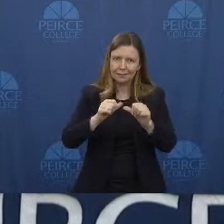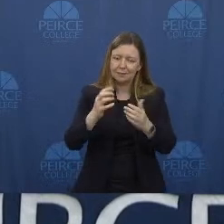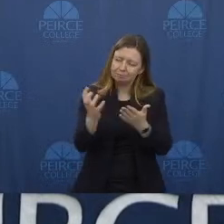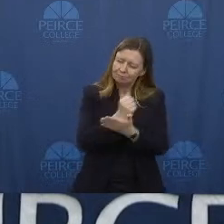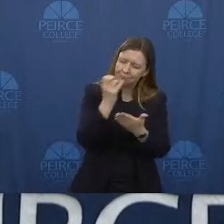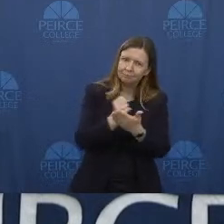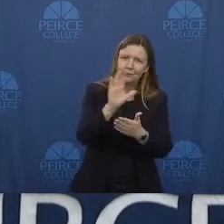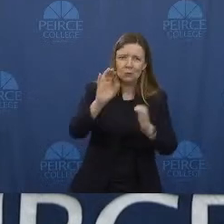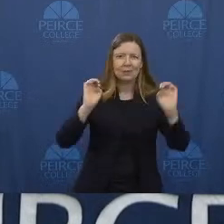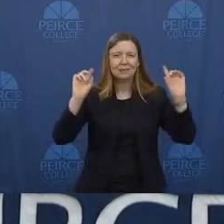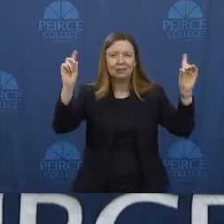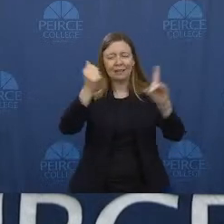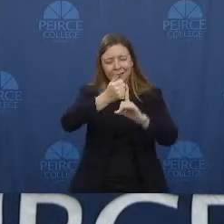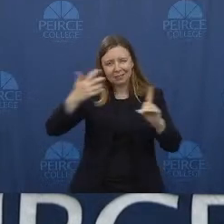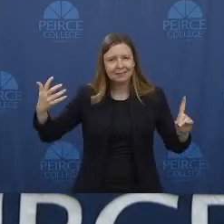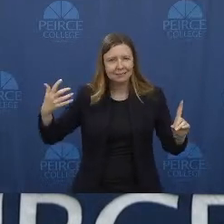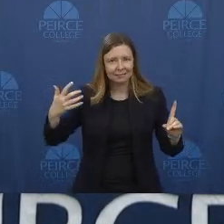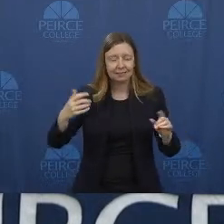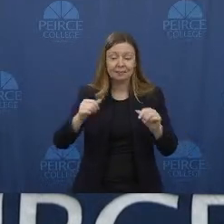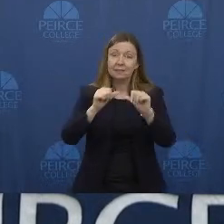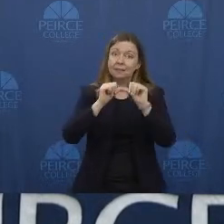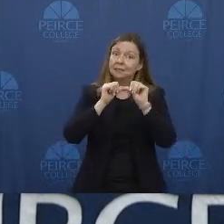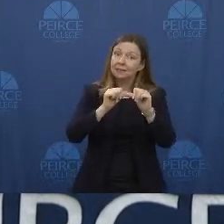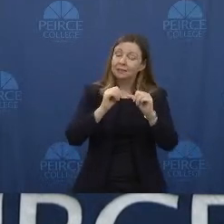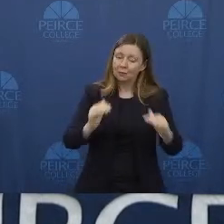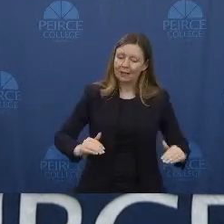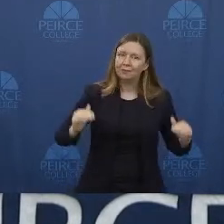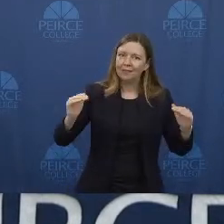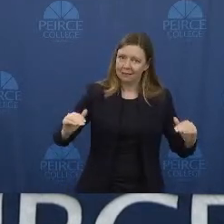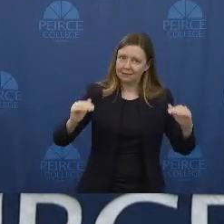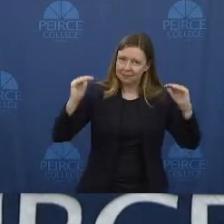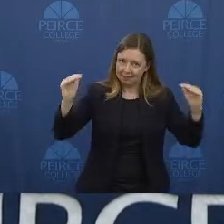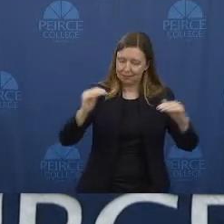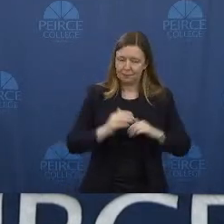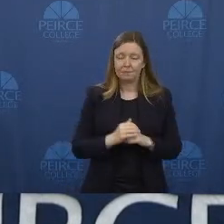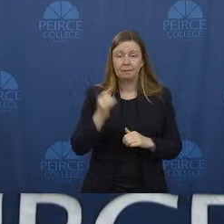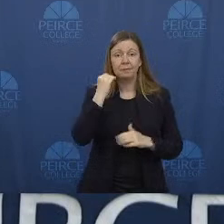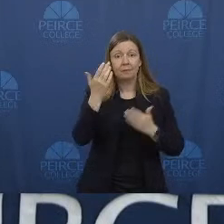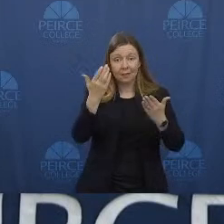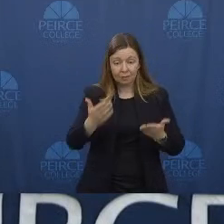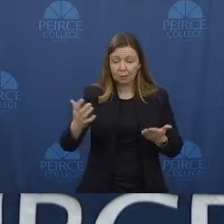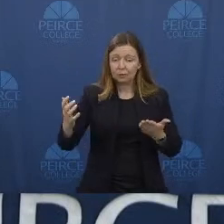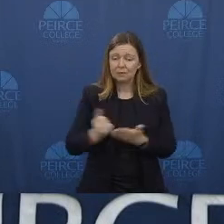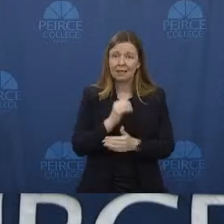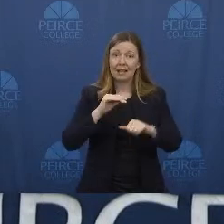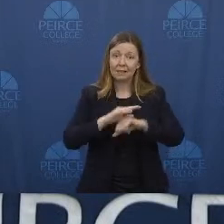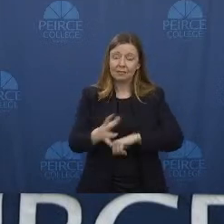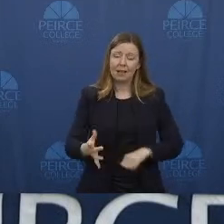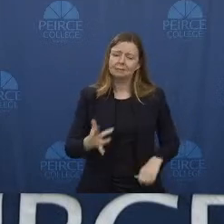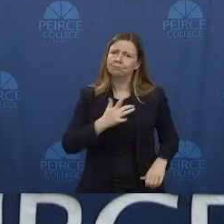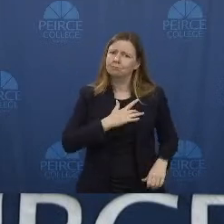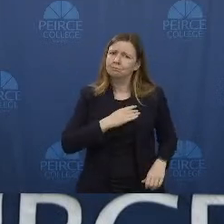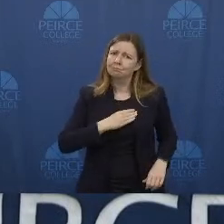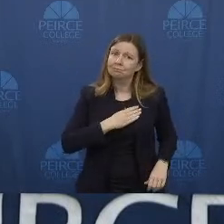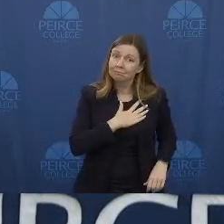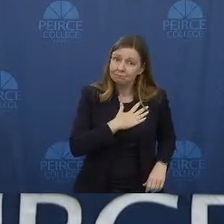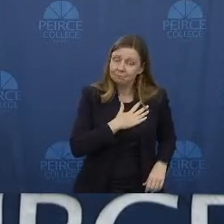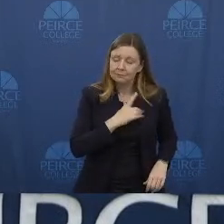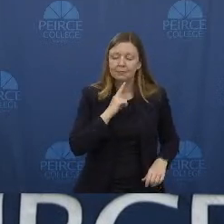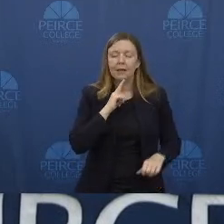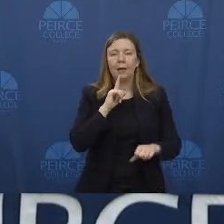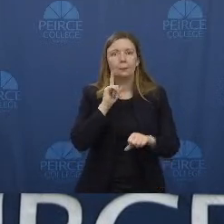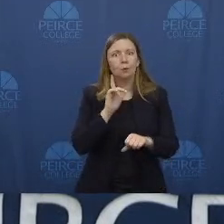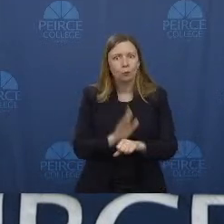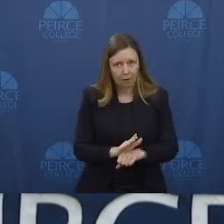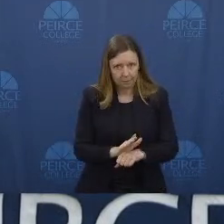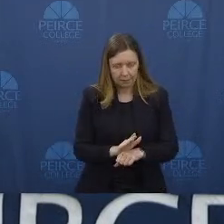broadening your education. Continue advancing. If you take this advice to heart, I promise